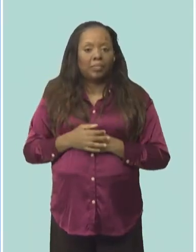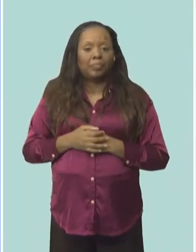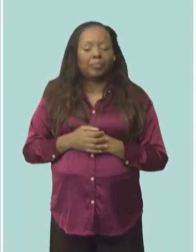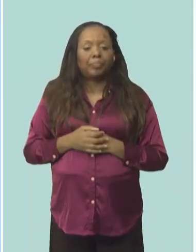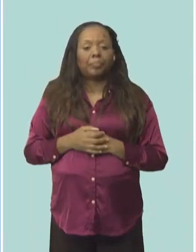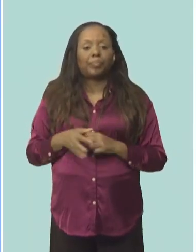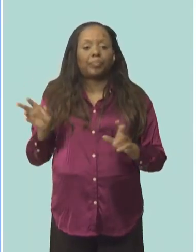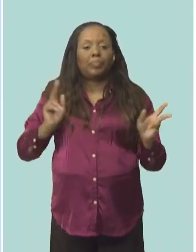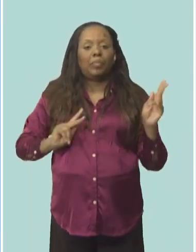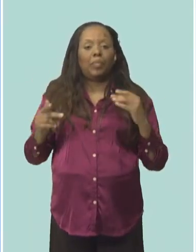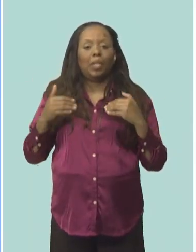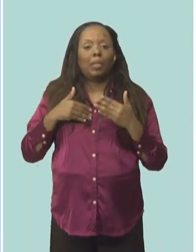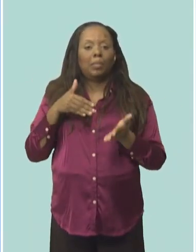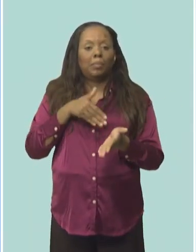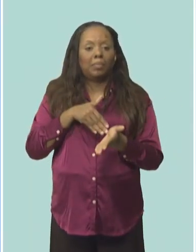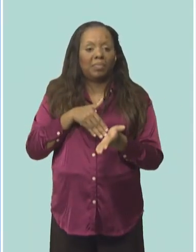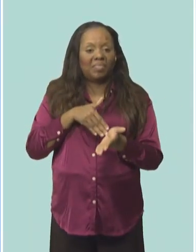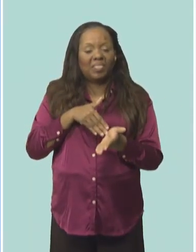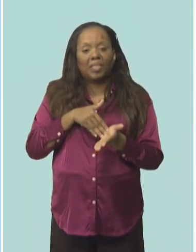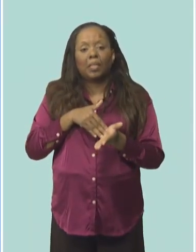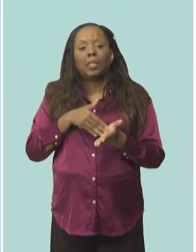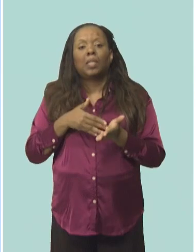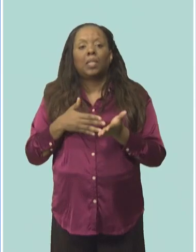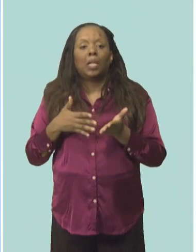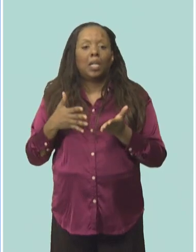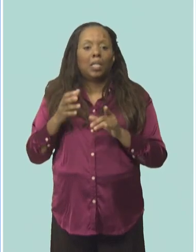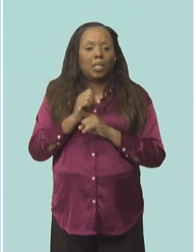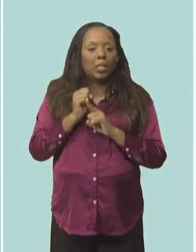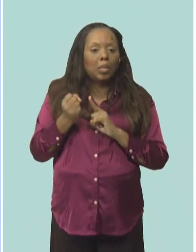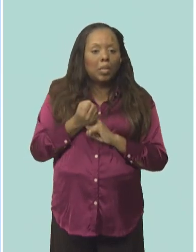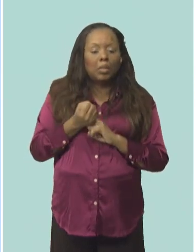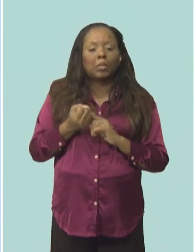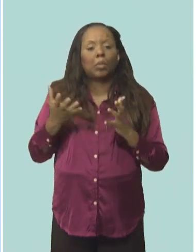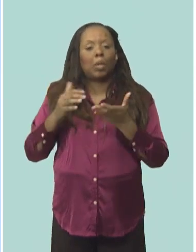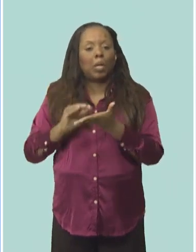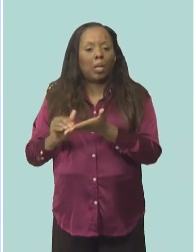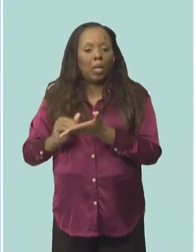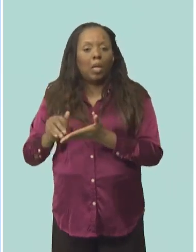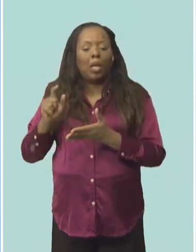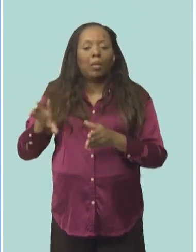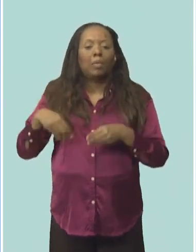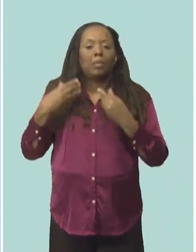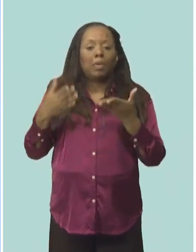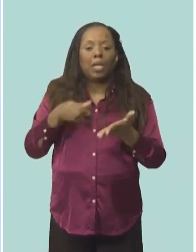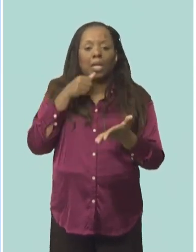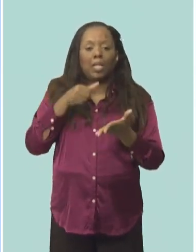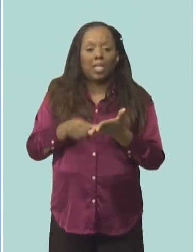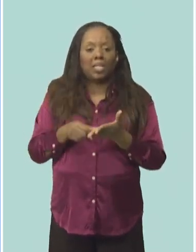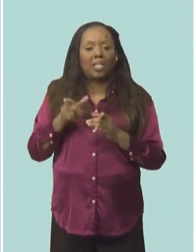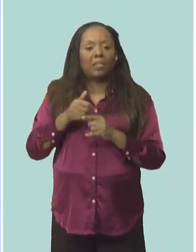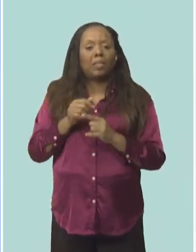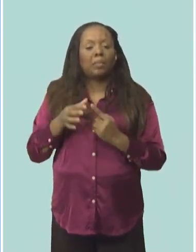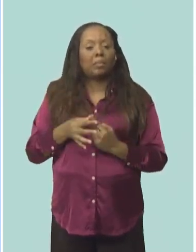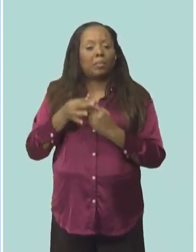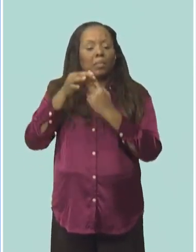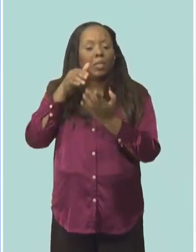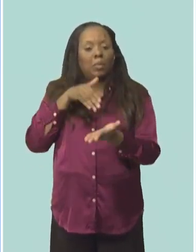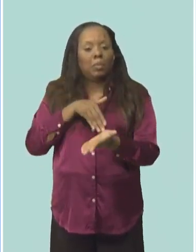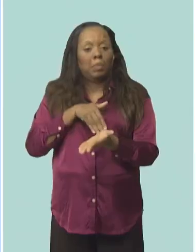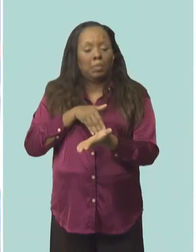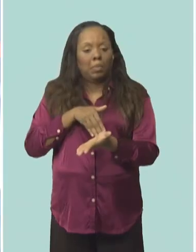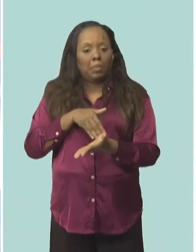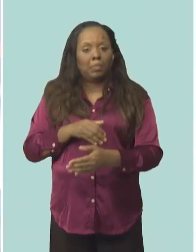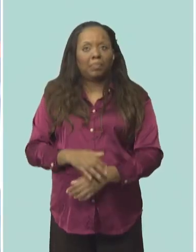medical conditions who have applied for exemptions from compliance will be required to provide a letter from a specialist medical doctor.